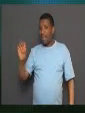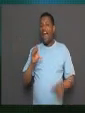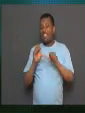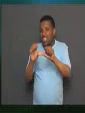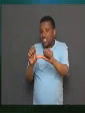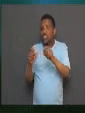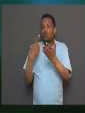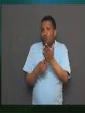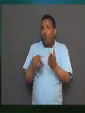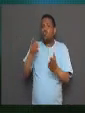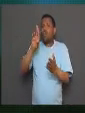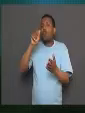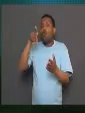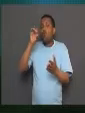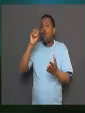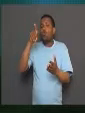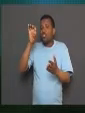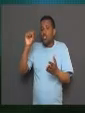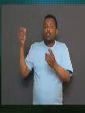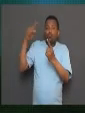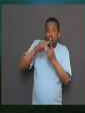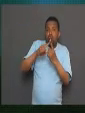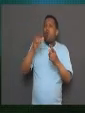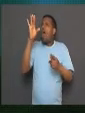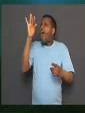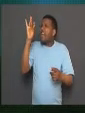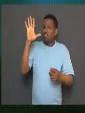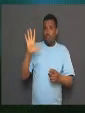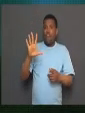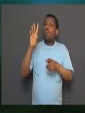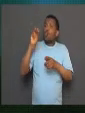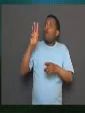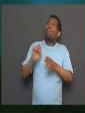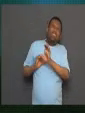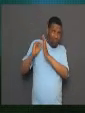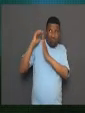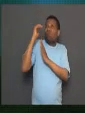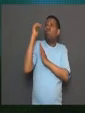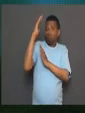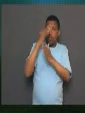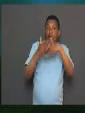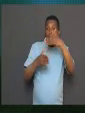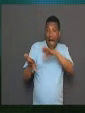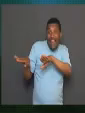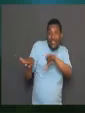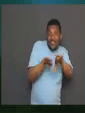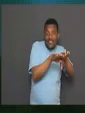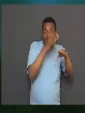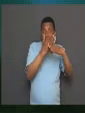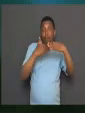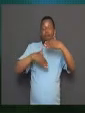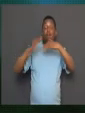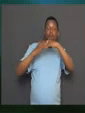Extending from the stratopause to about 85 kilometers above sea level